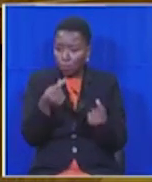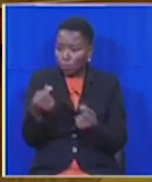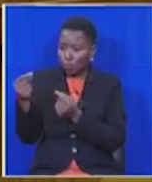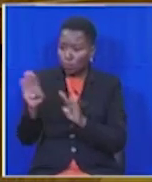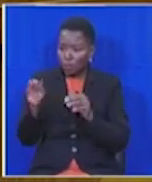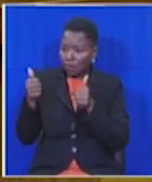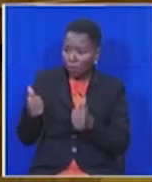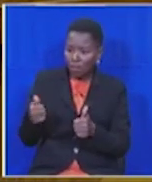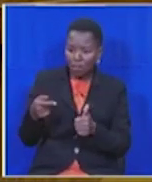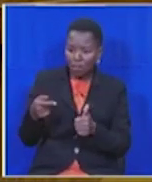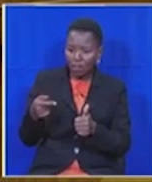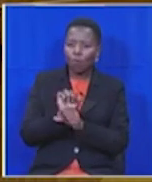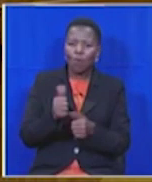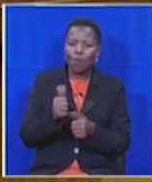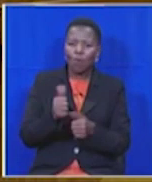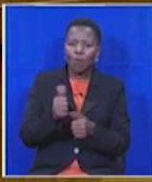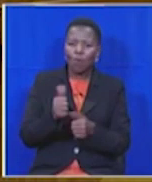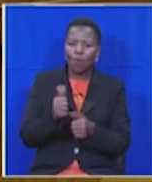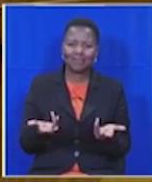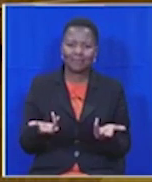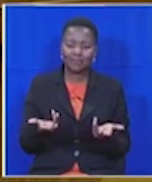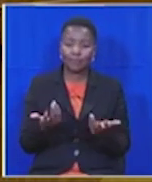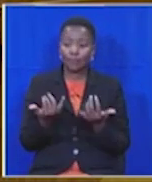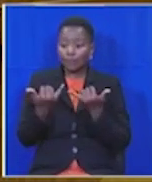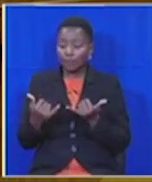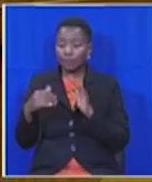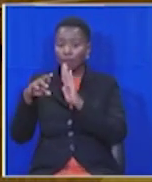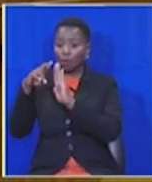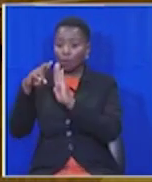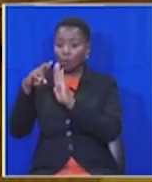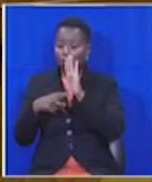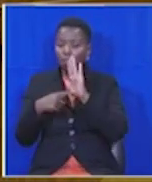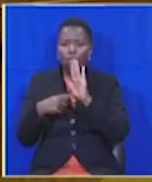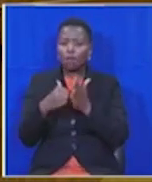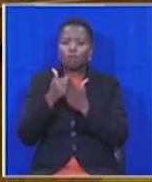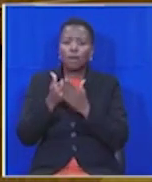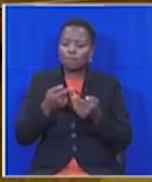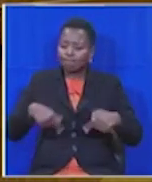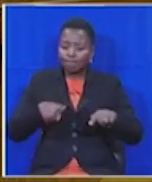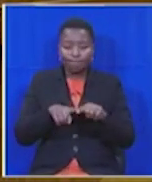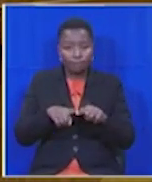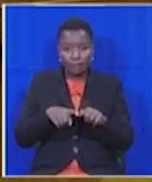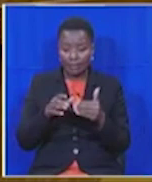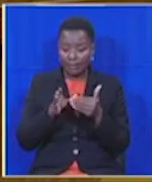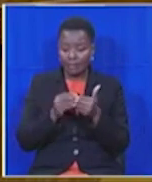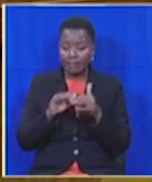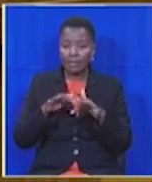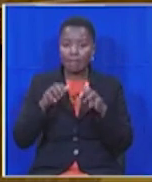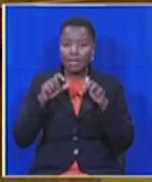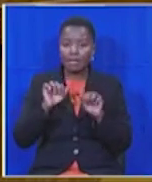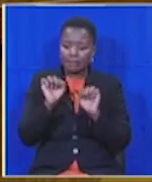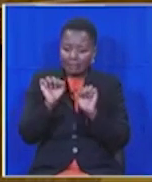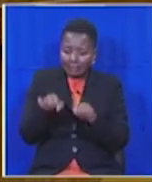be able to function. This rule will help us as members of Parliament to facilitate